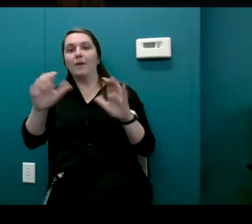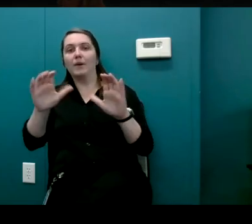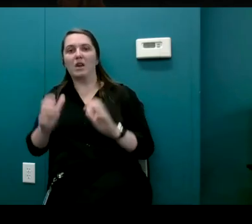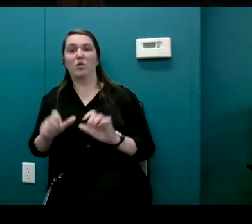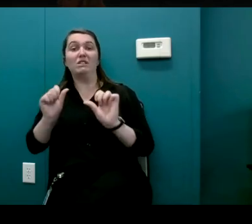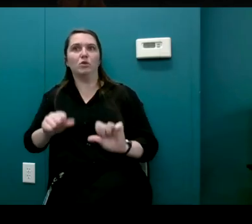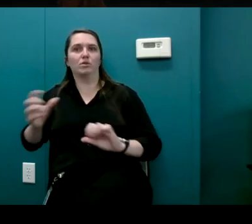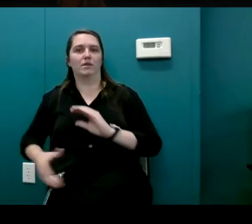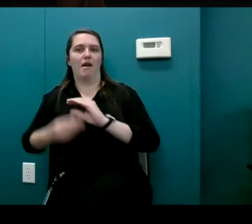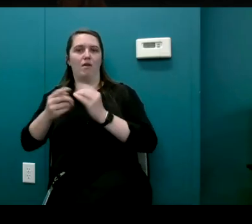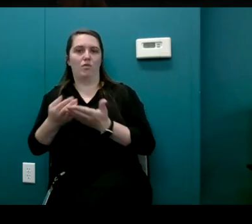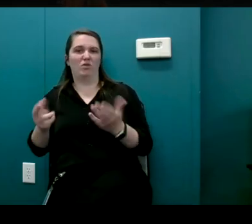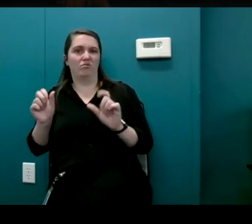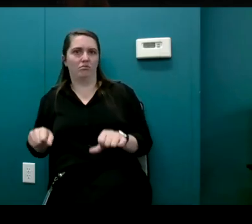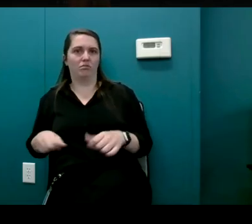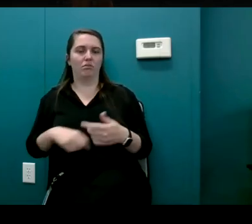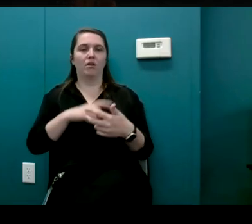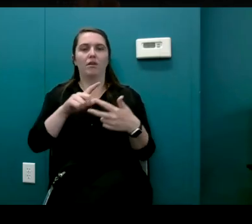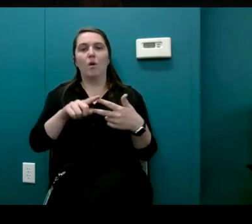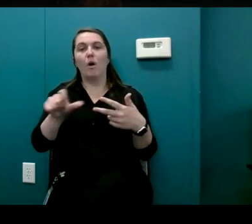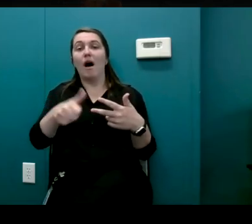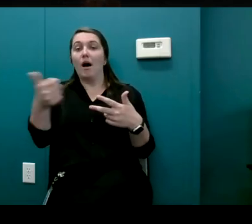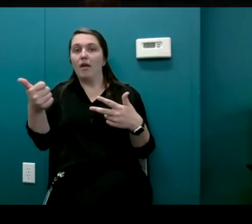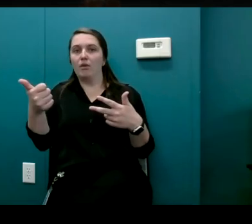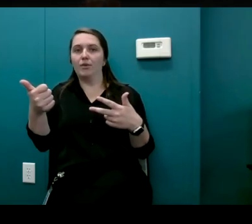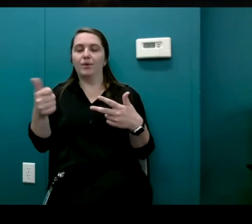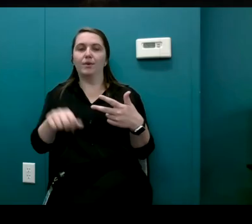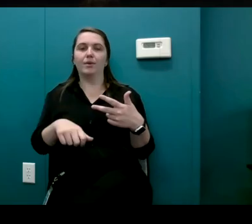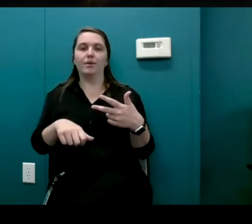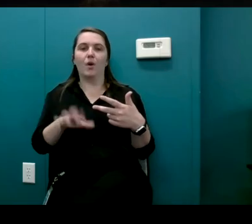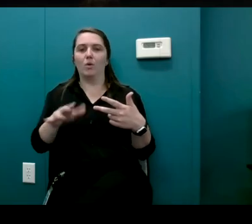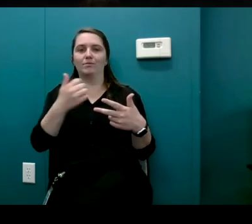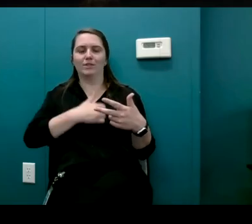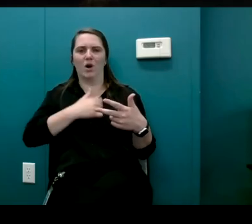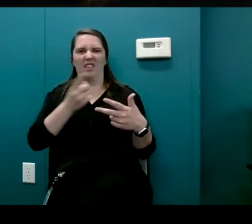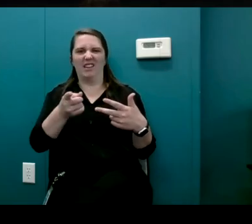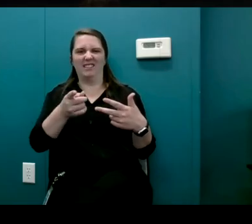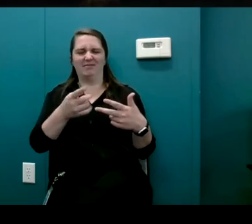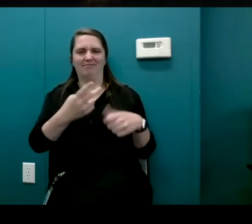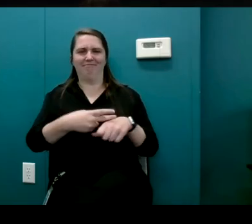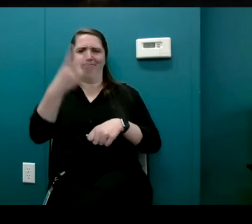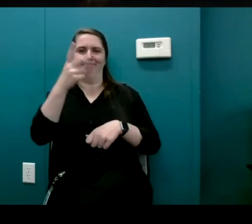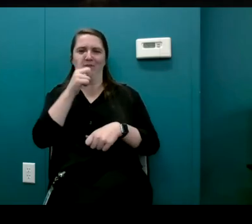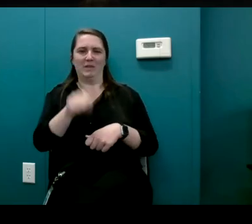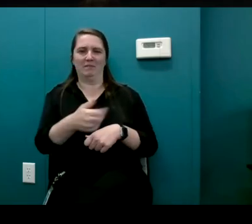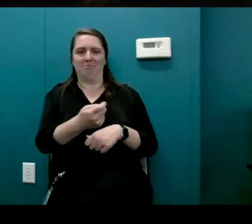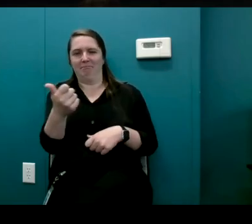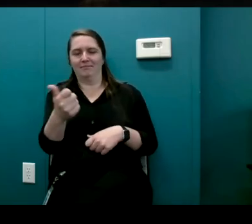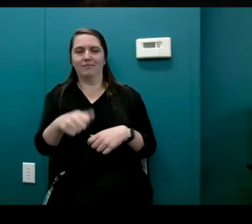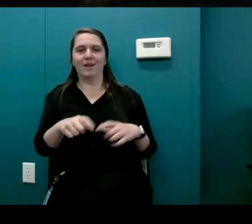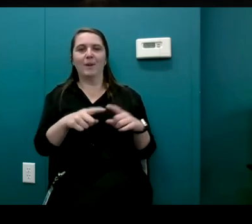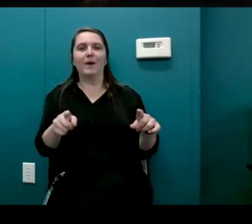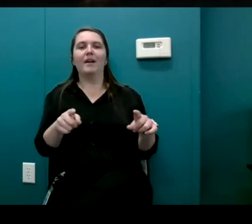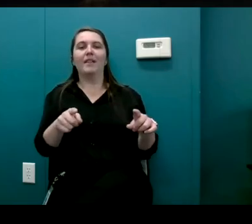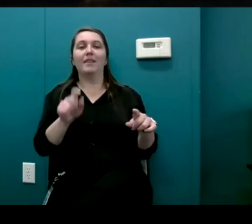to this resource? What other categories? Hi, that's redundant, so we don't need to add that. But this is an